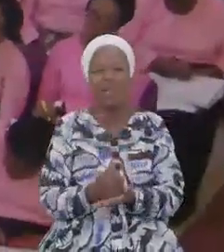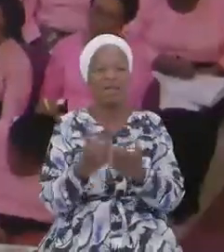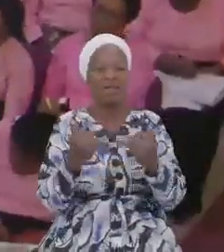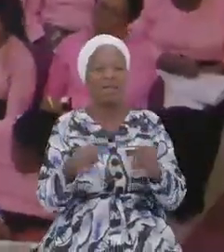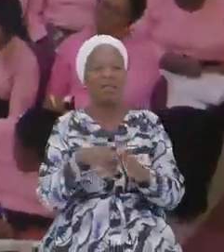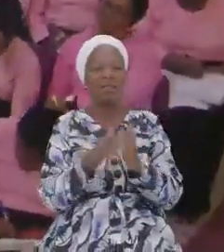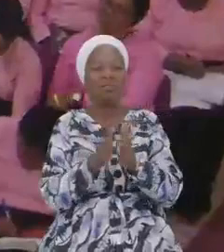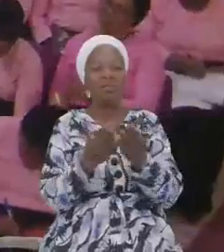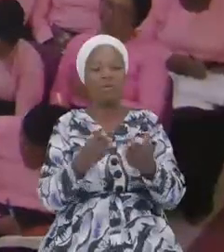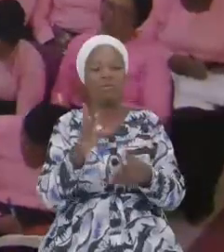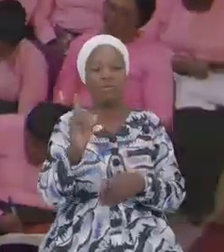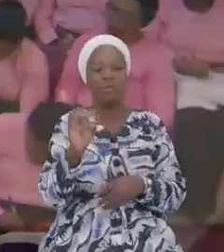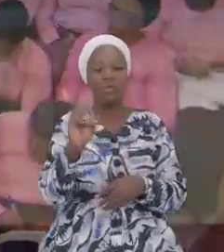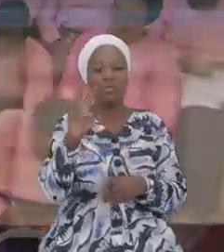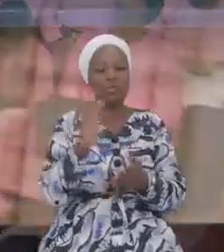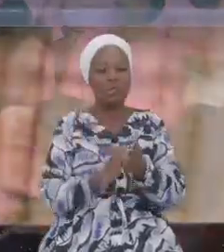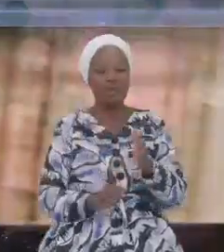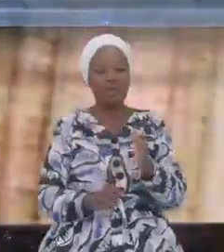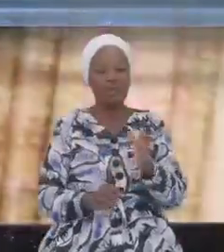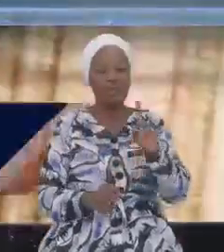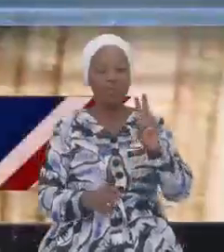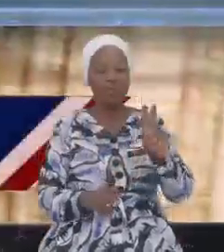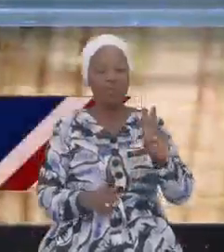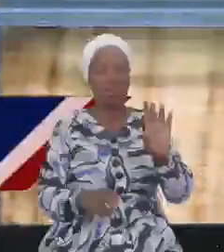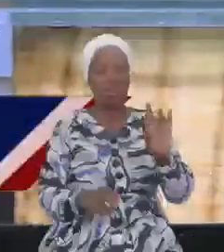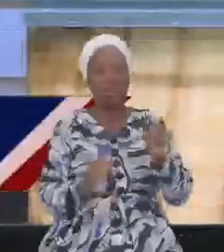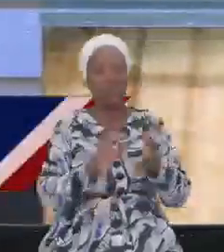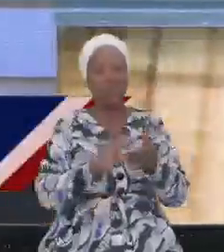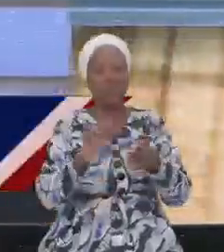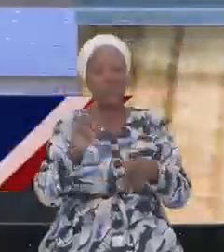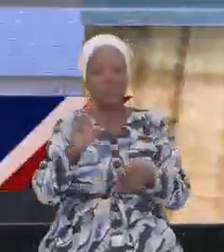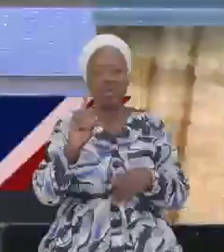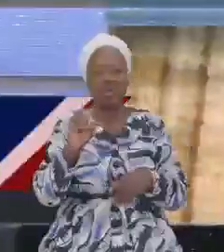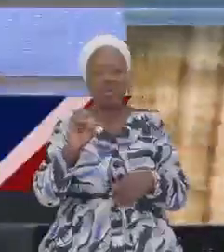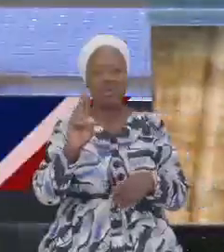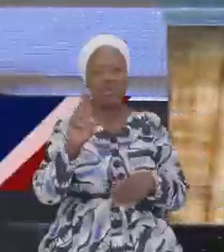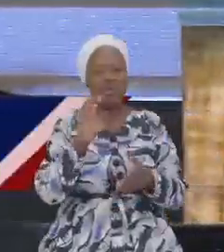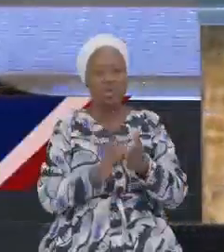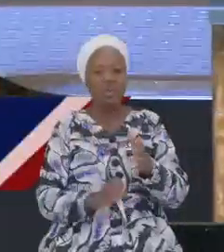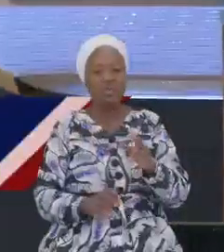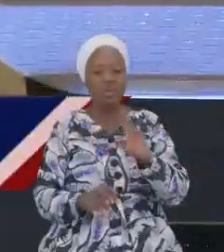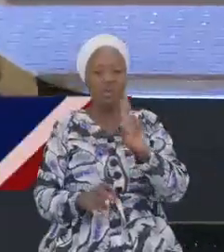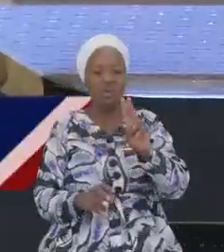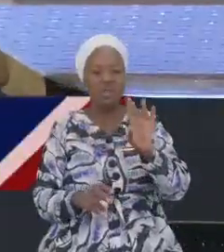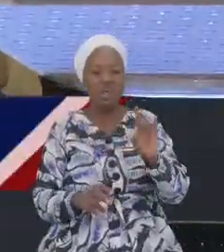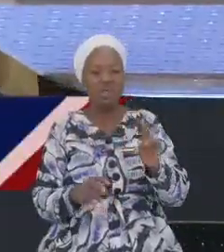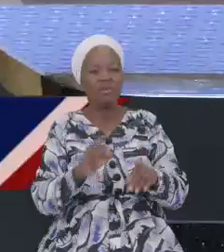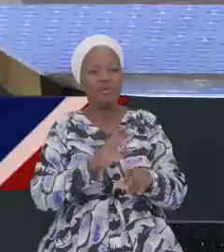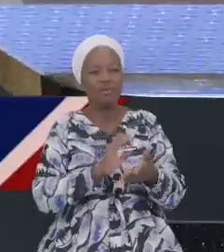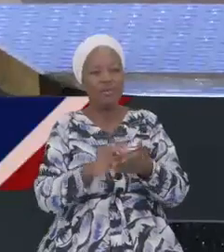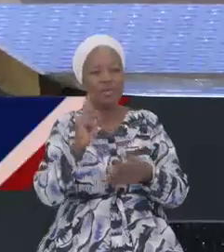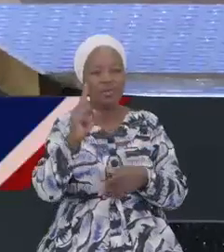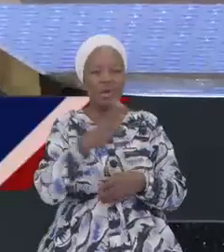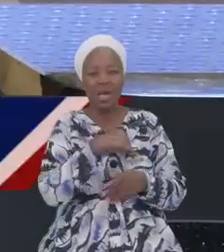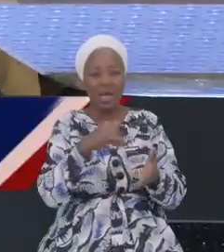chapter 28, I'm reading from verse 1. It says, and it shall come to pass,